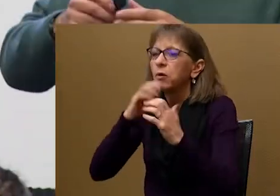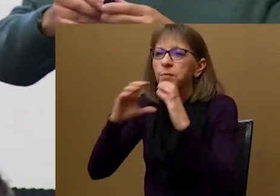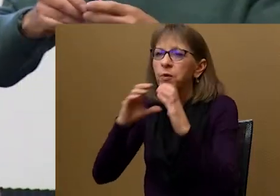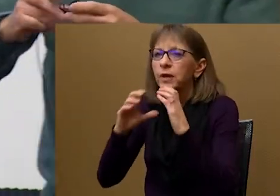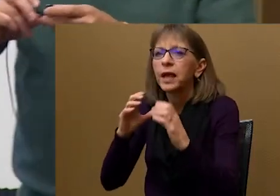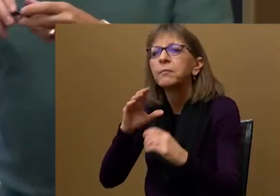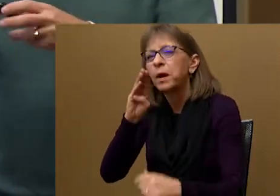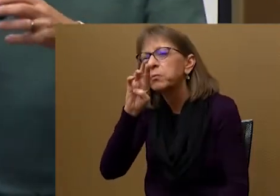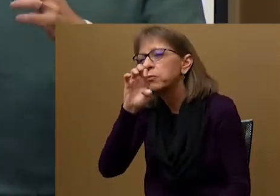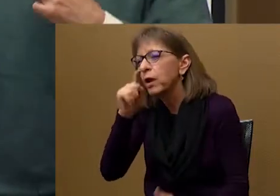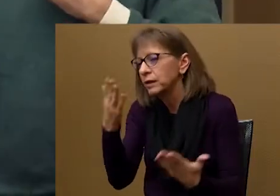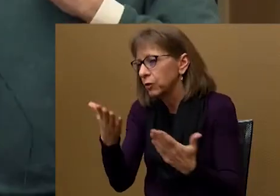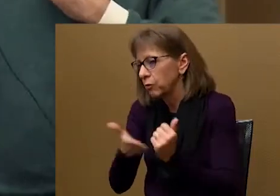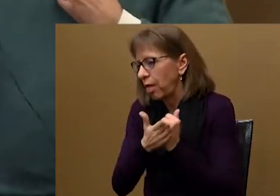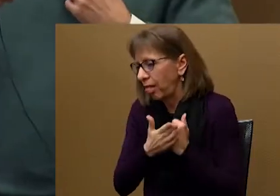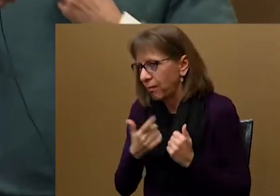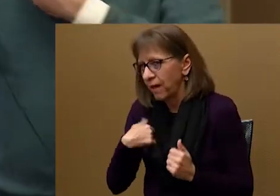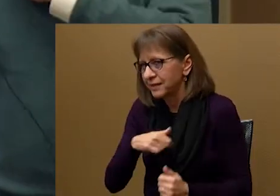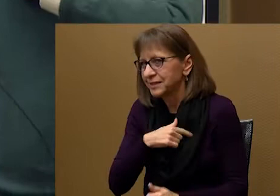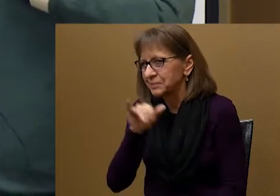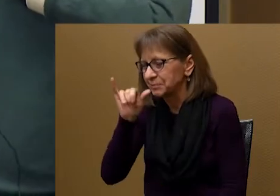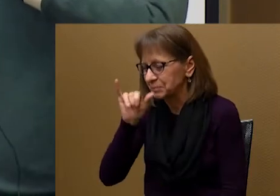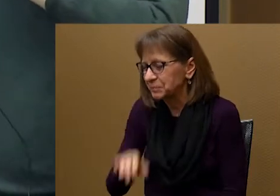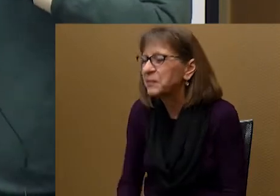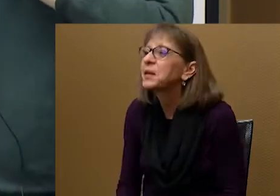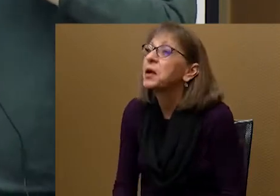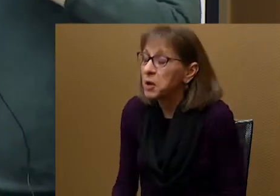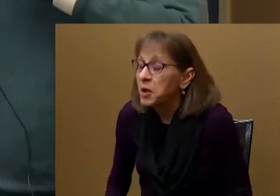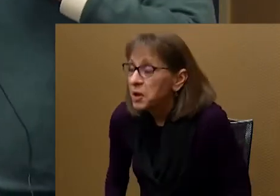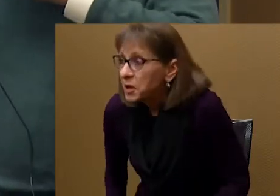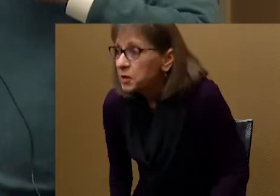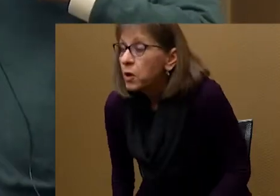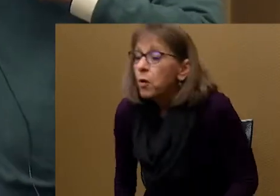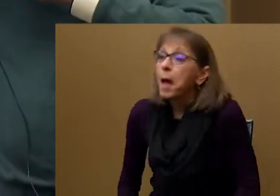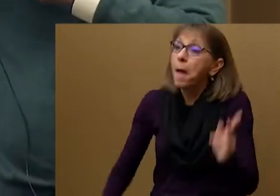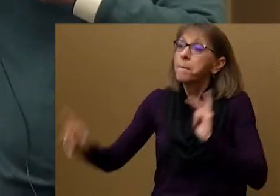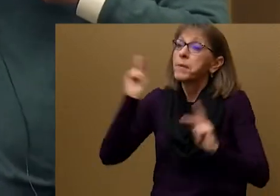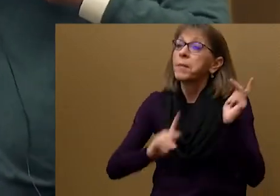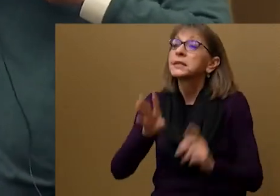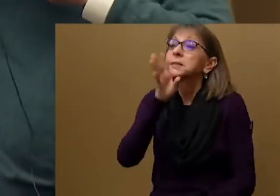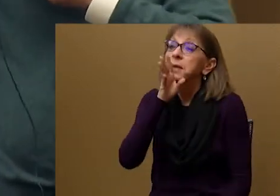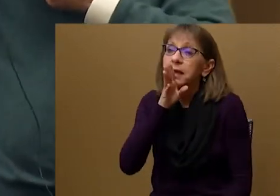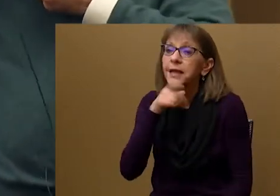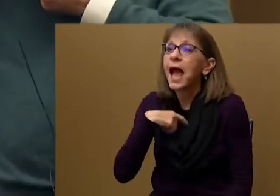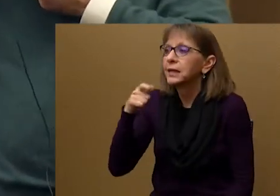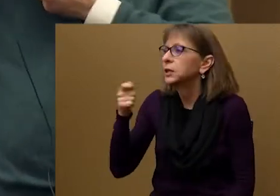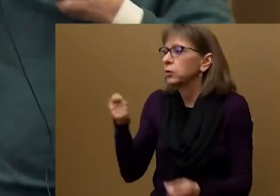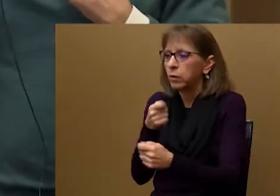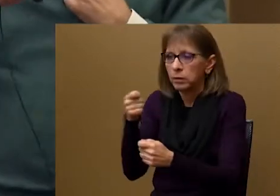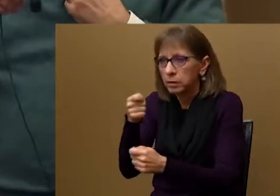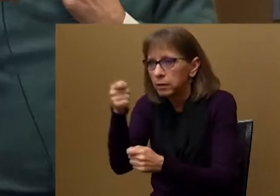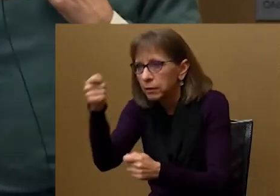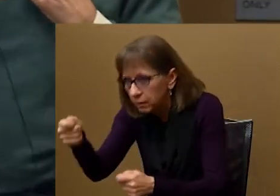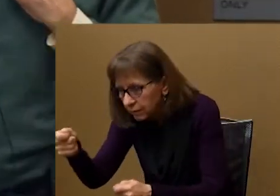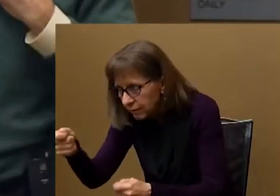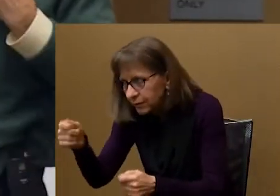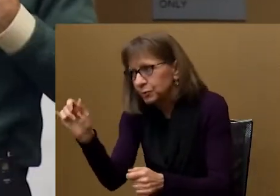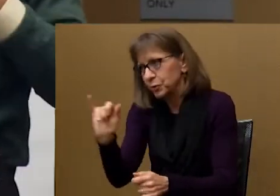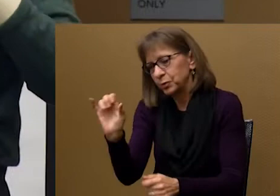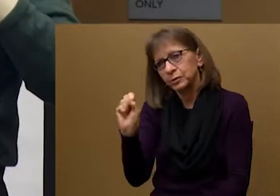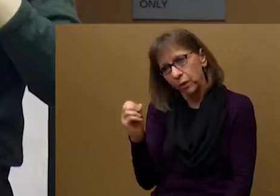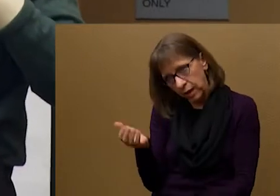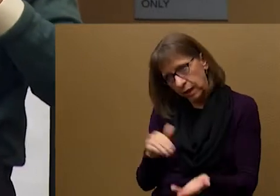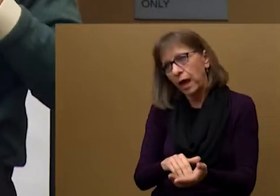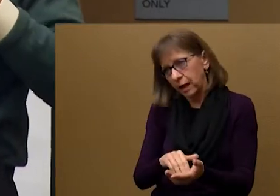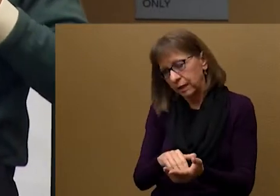So I hope I get this right, but Brett is here to help. And so if people are speaking, I also need to bring the